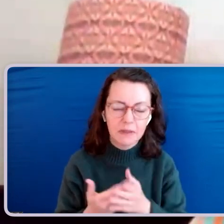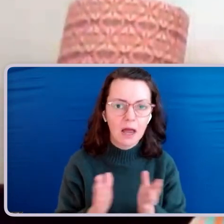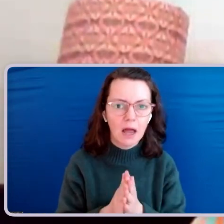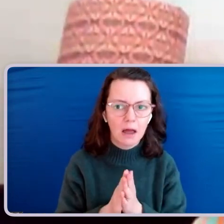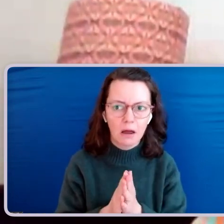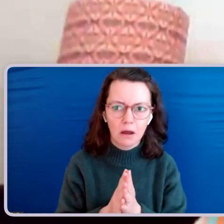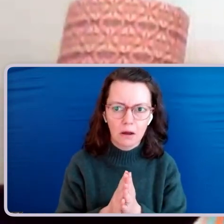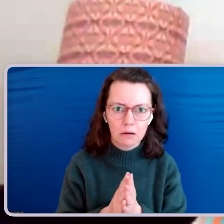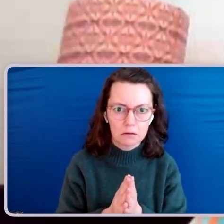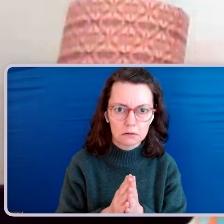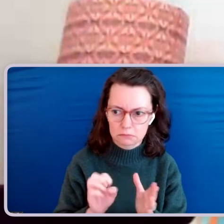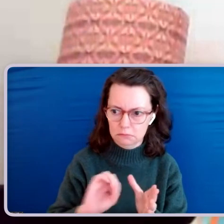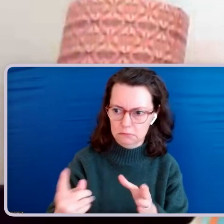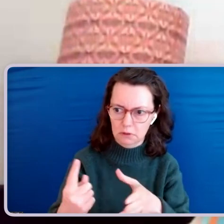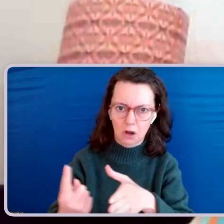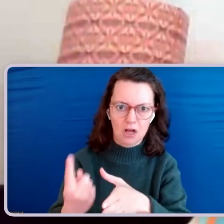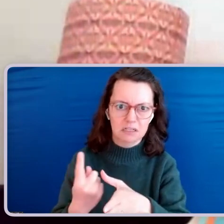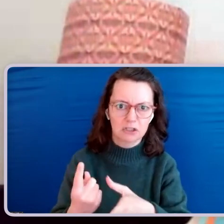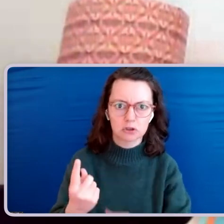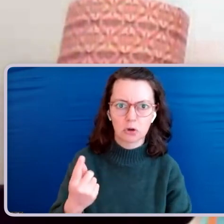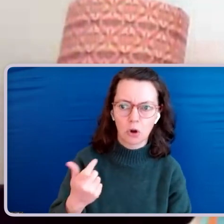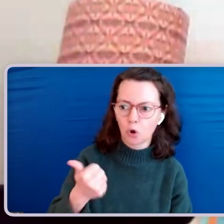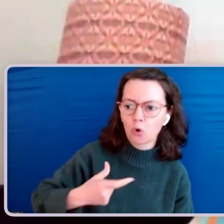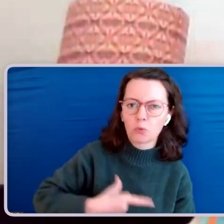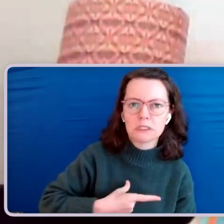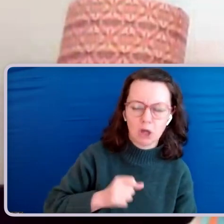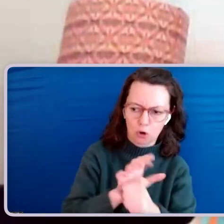kind of treatment. The other thing that